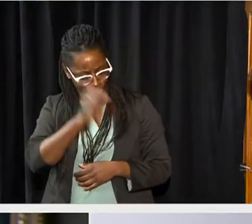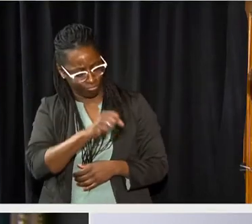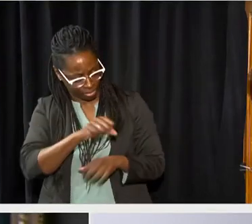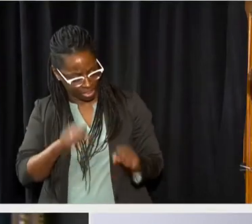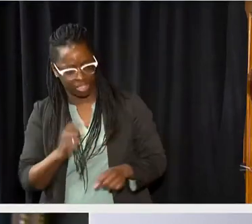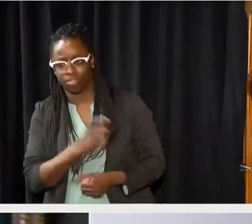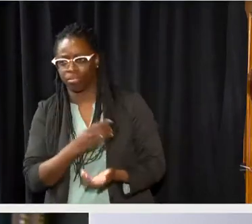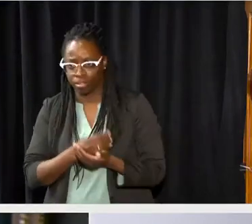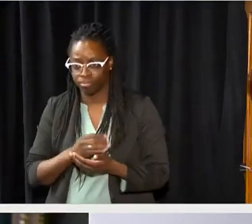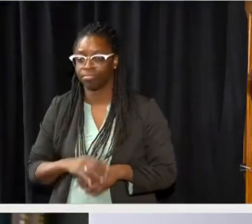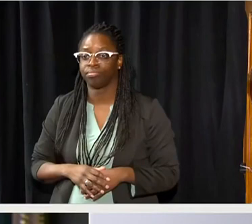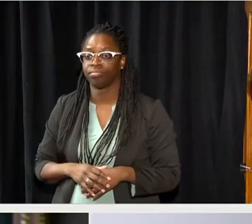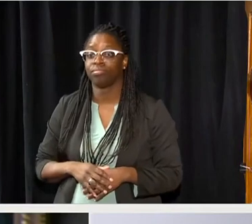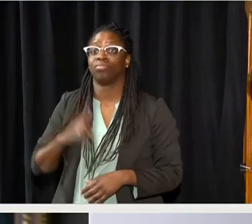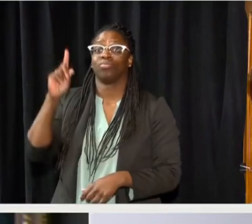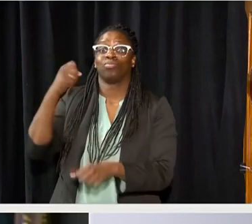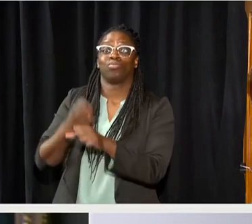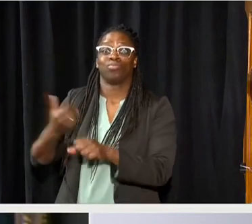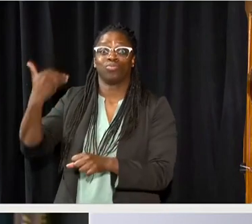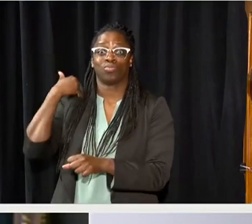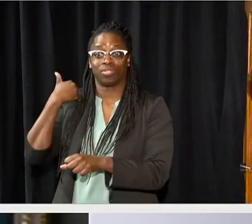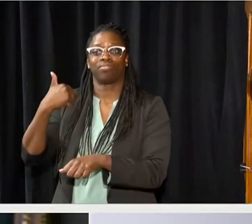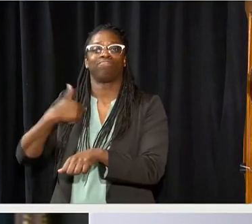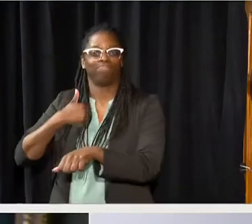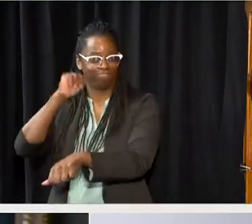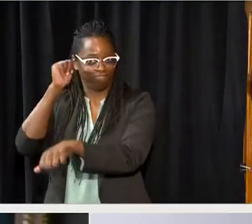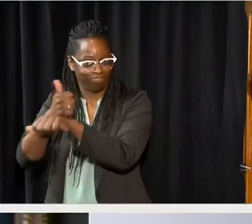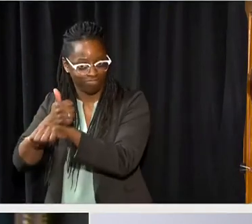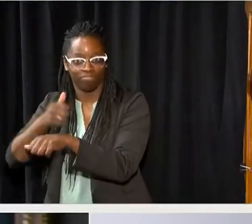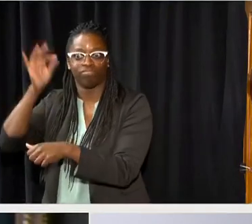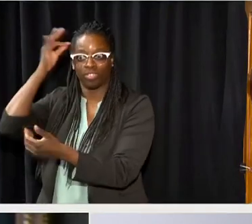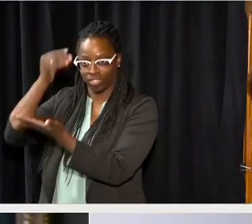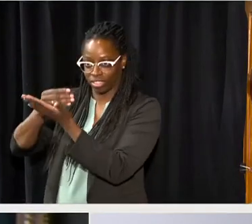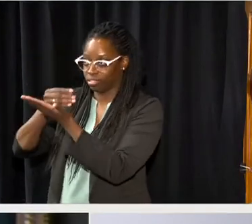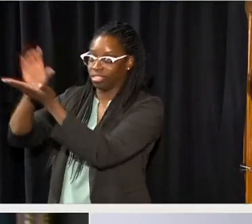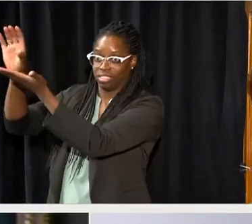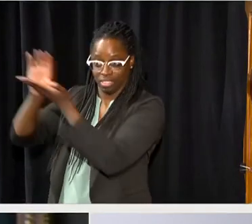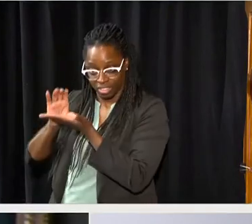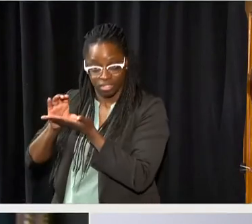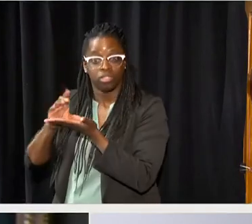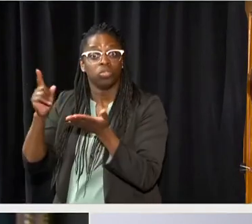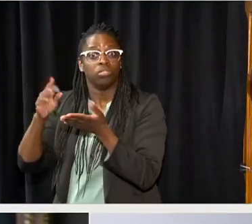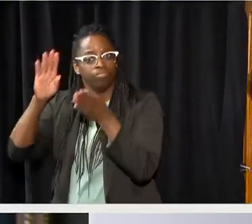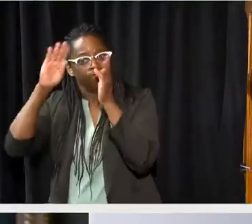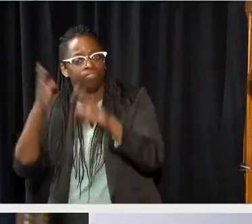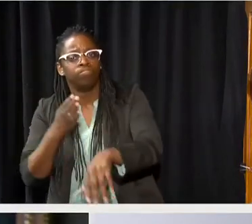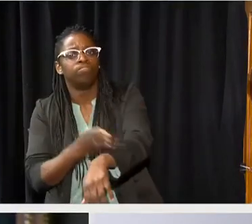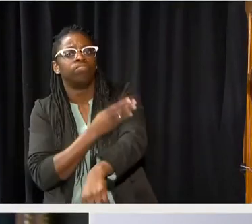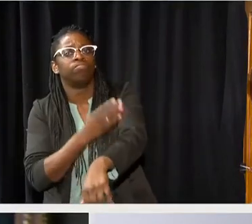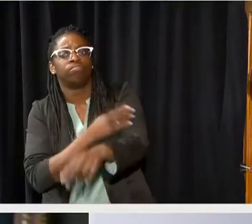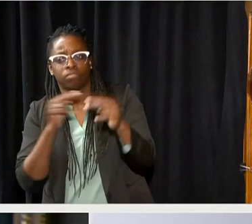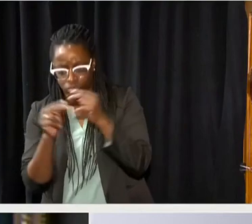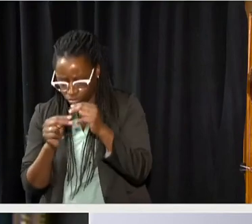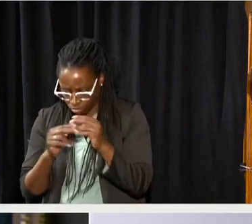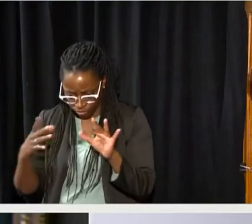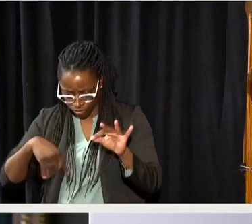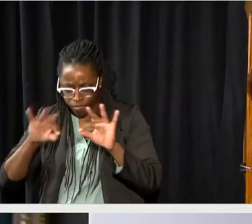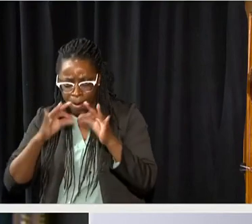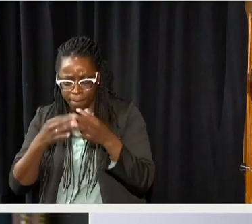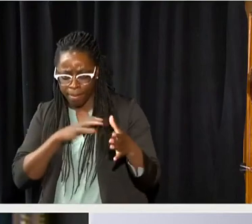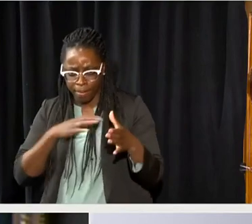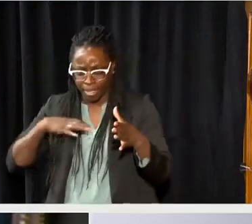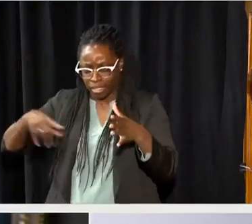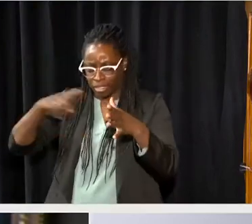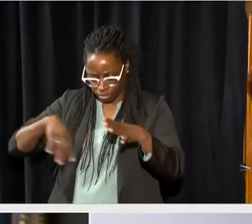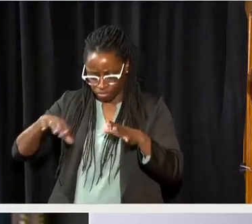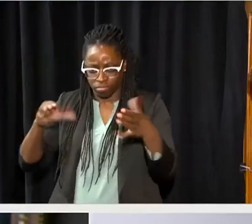a year ago, we created a federal funds and infrastructure office. We set up a team, we leaned in, we worked closely